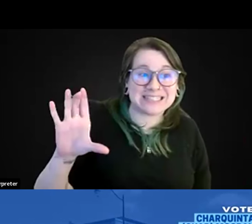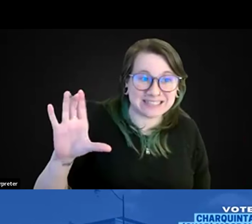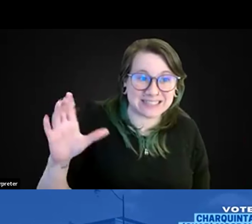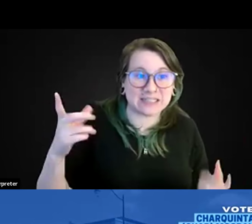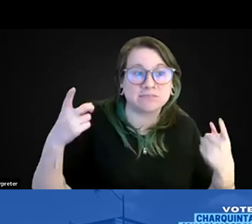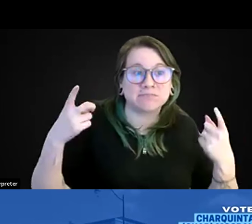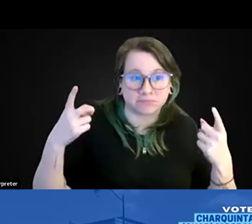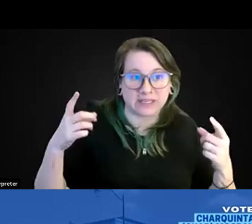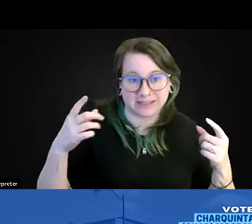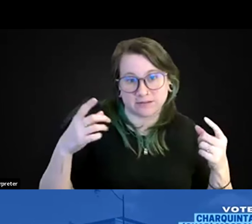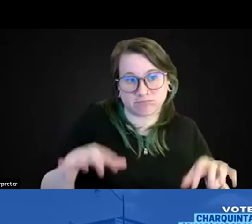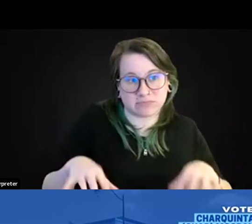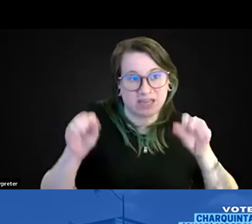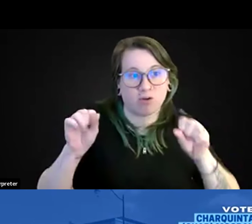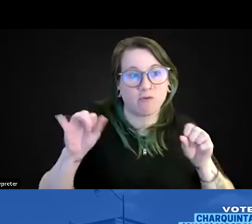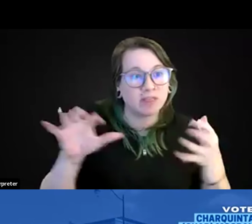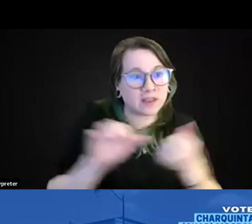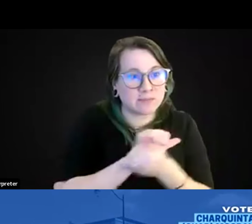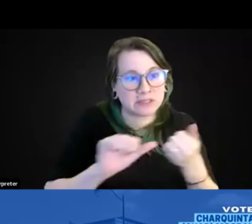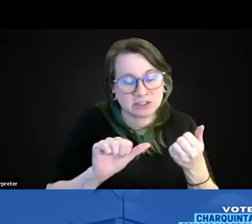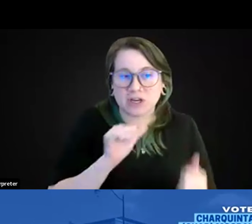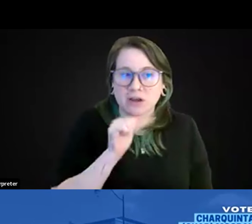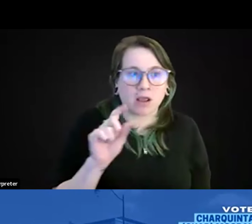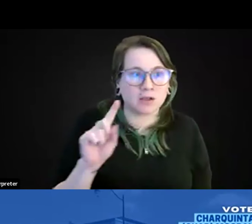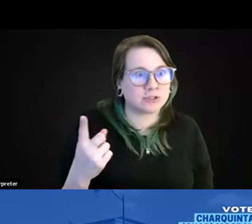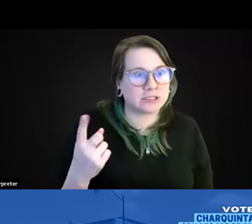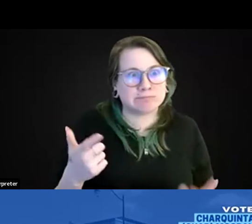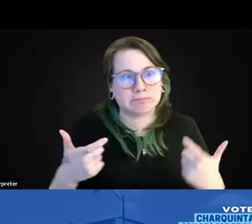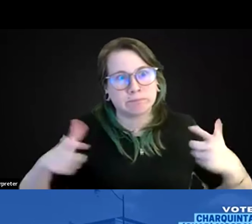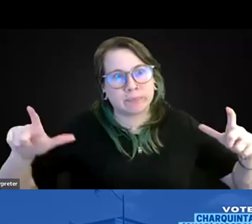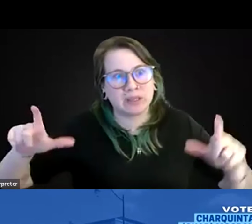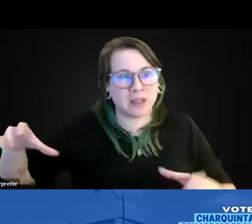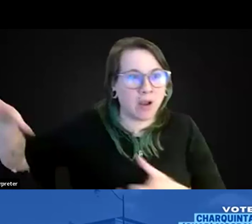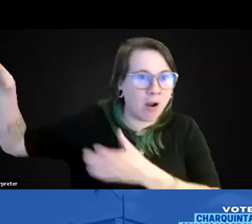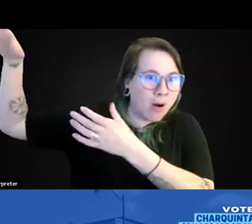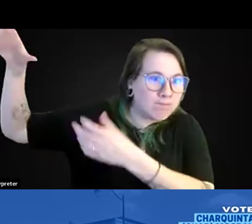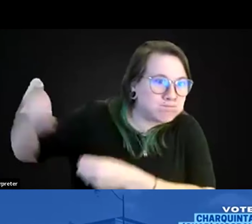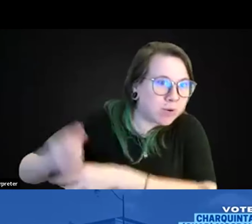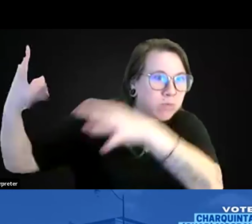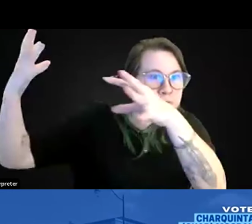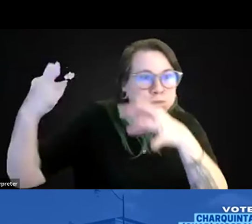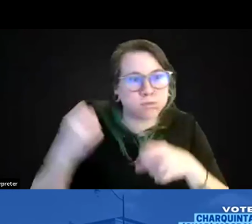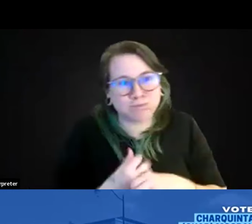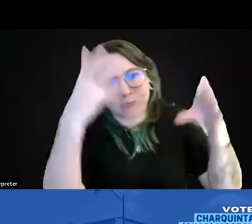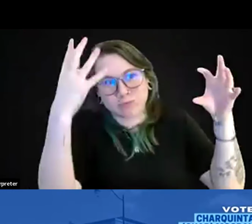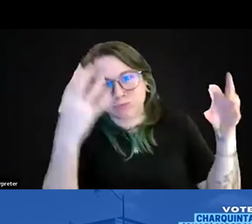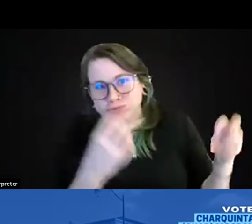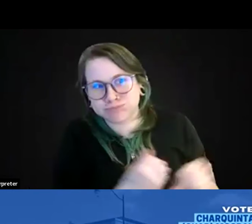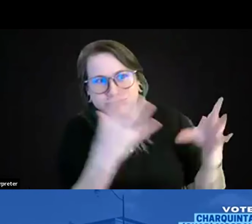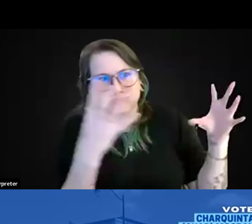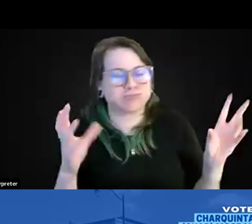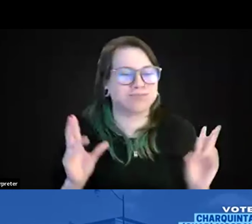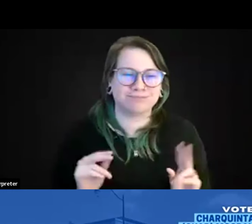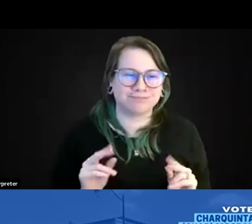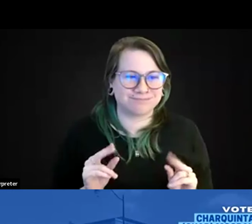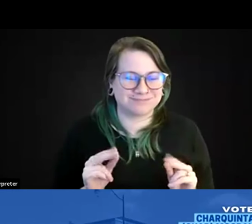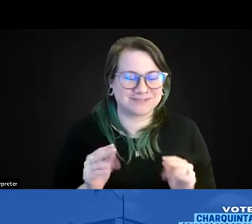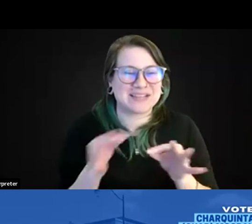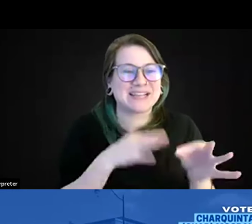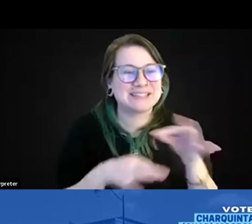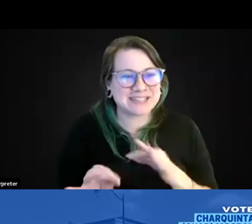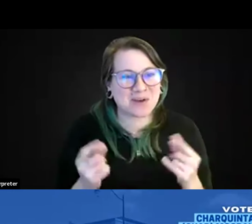demolition. It's not like one of those great dynamite, everything, kind of implodes. Instead,